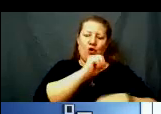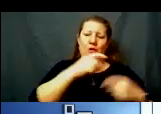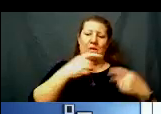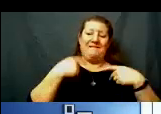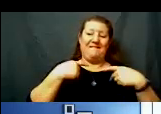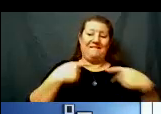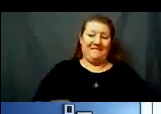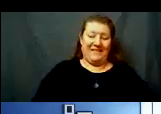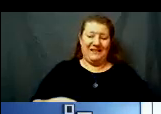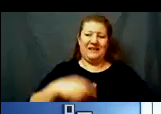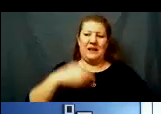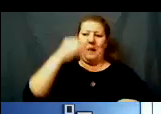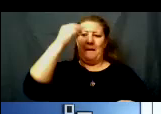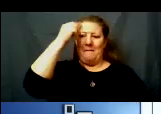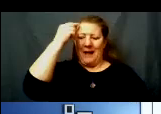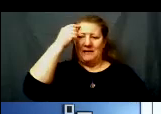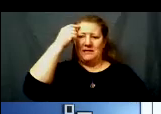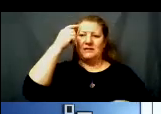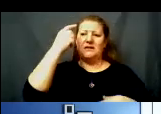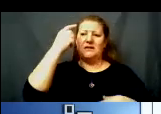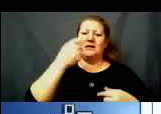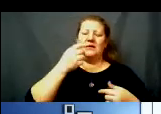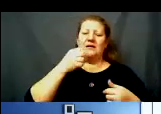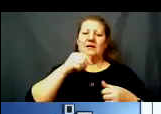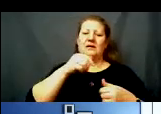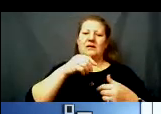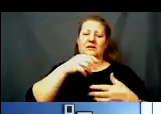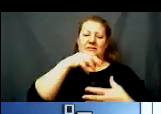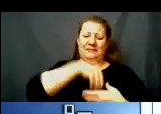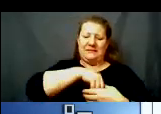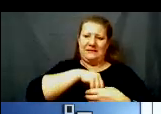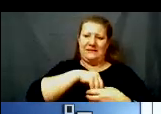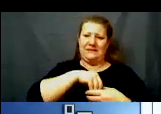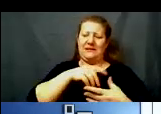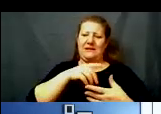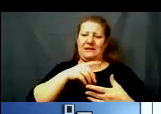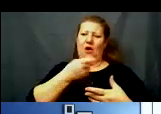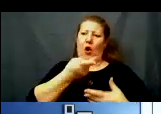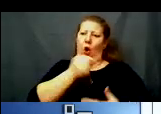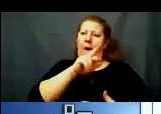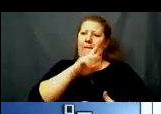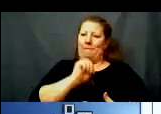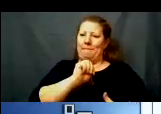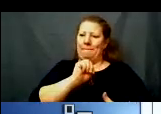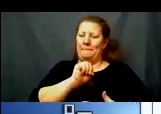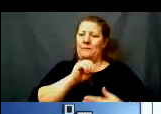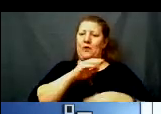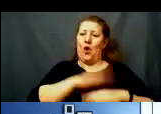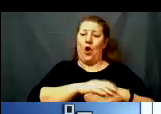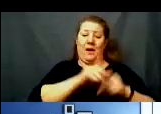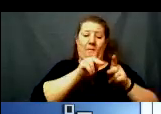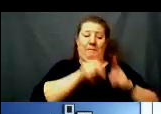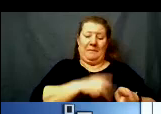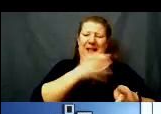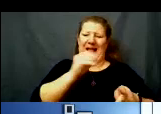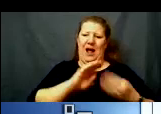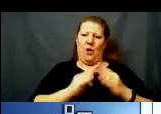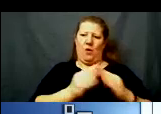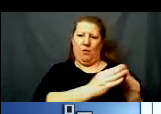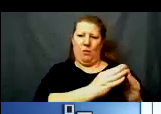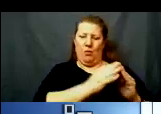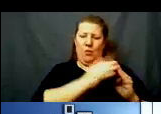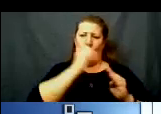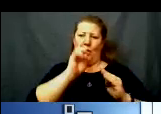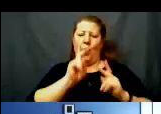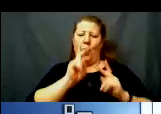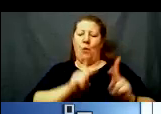health impacts and harms and violences on individual bodies and communities of human beings who are unlucky enough